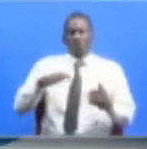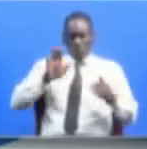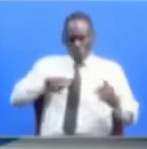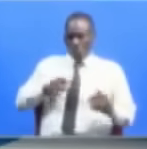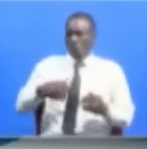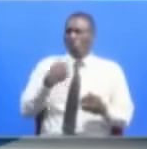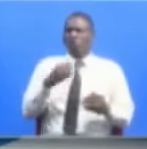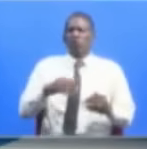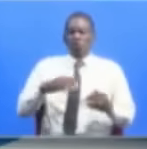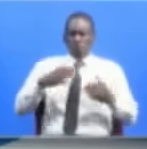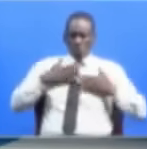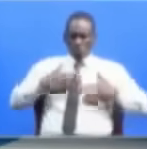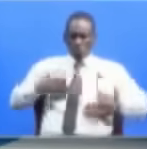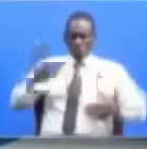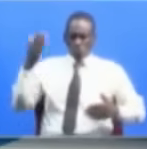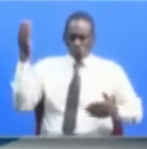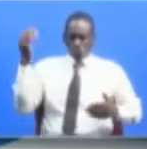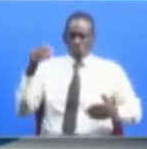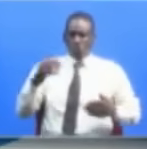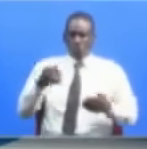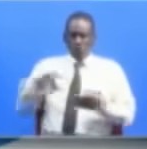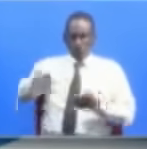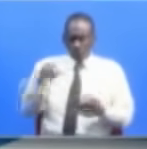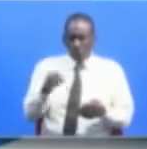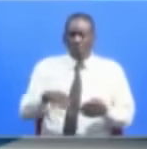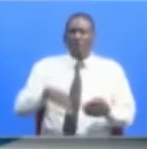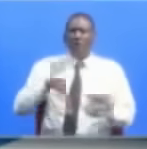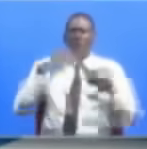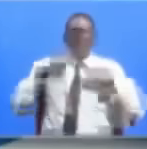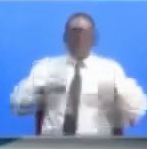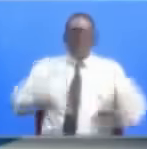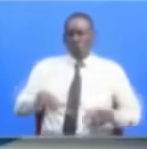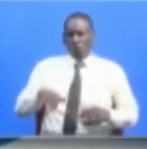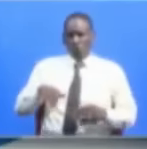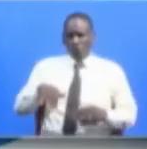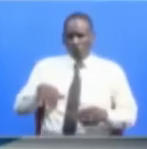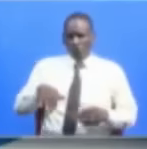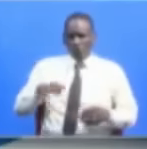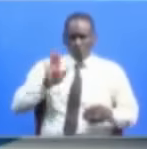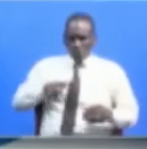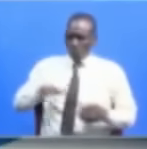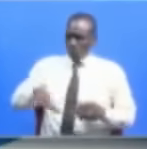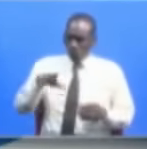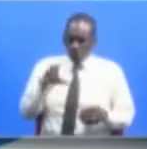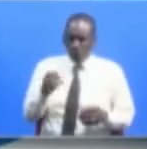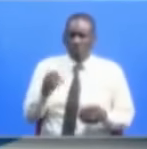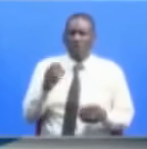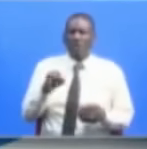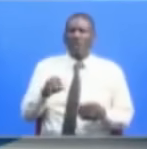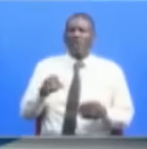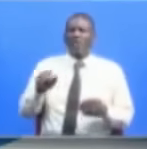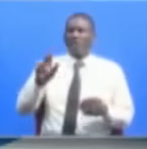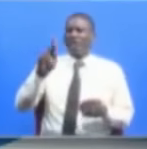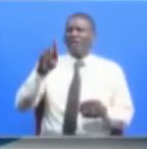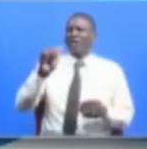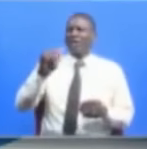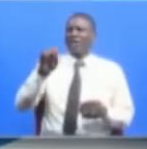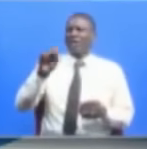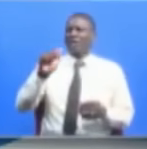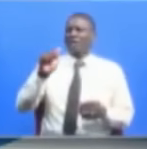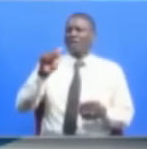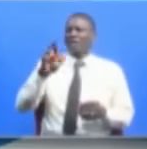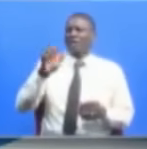dismembered. The body of the woman was discovered in a short-term rental in Roysambu in Kasarani with the head